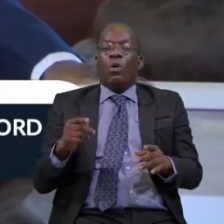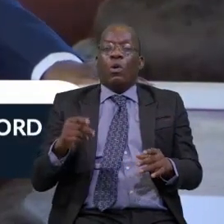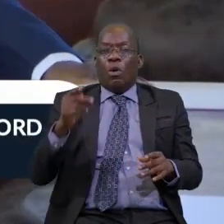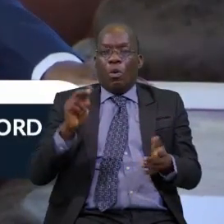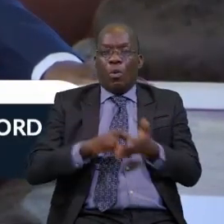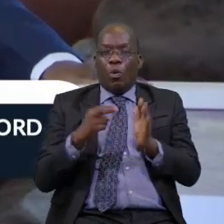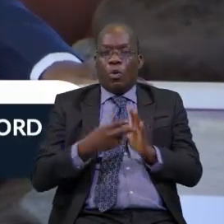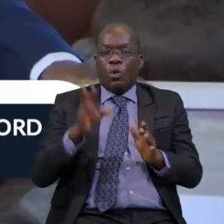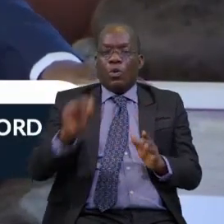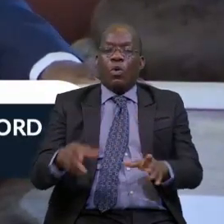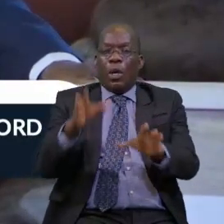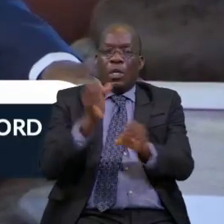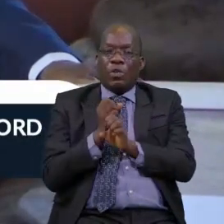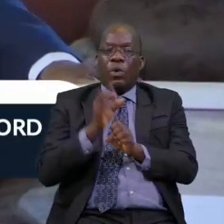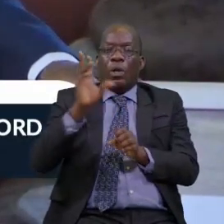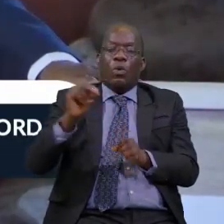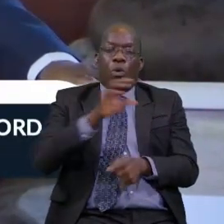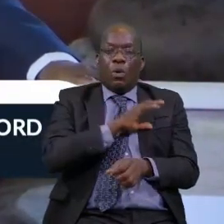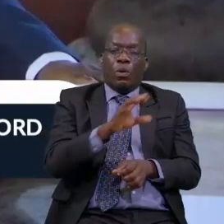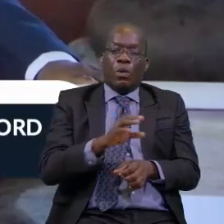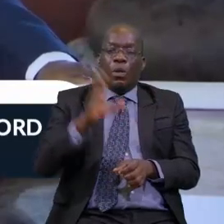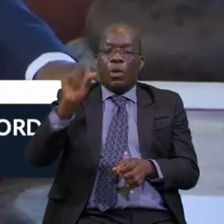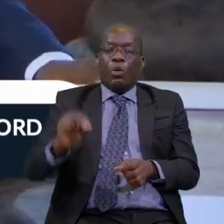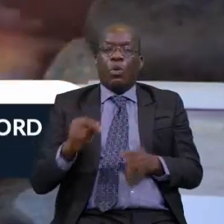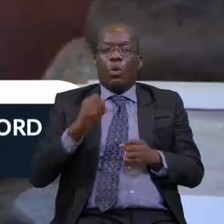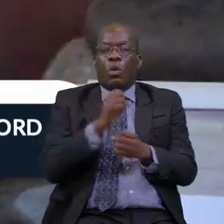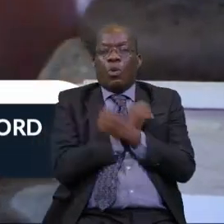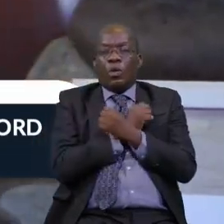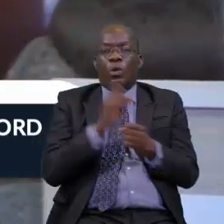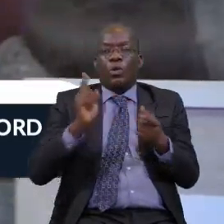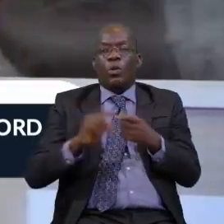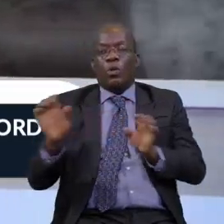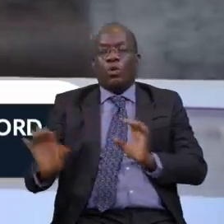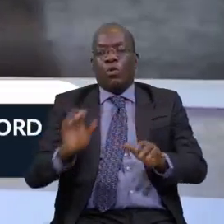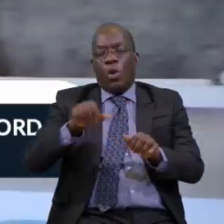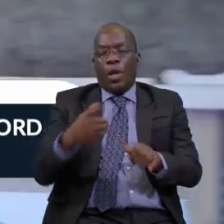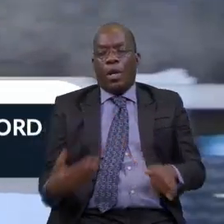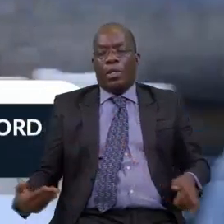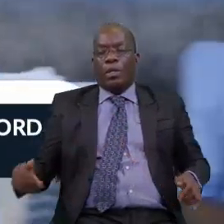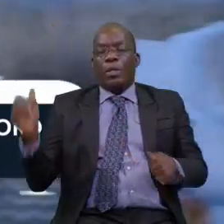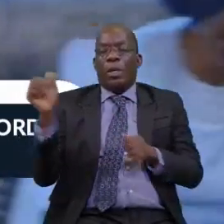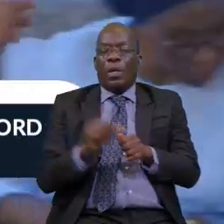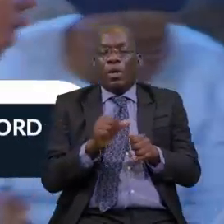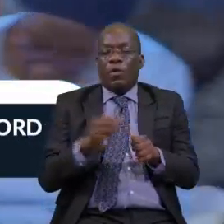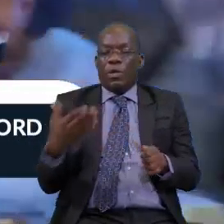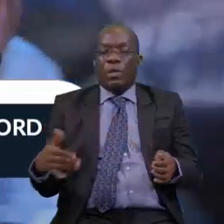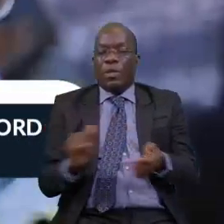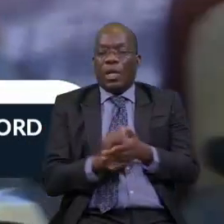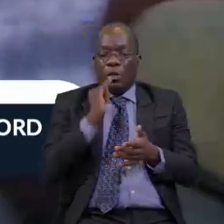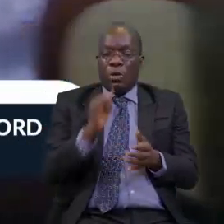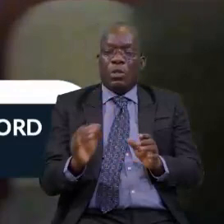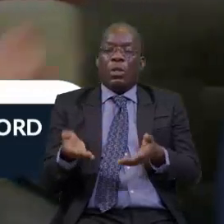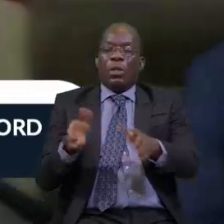no courage. No passion to do anything. Everything that is dead in you,